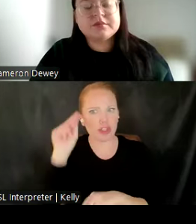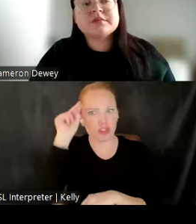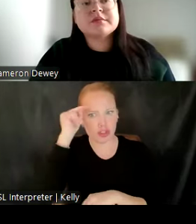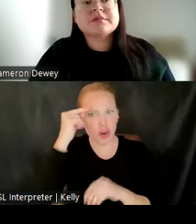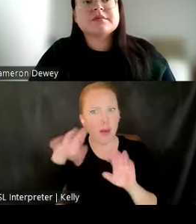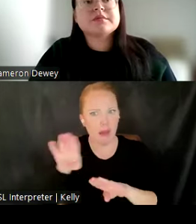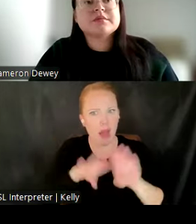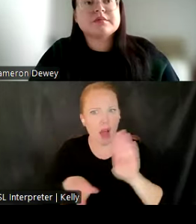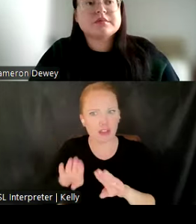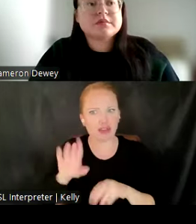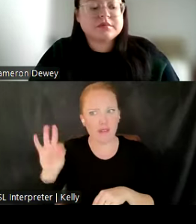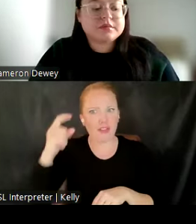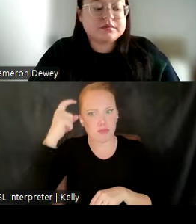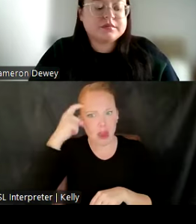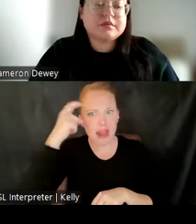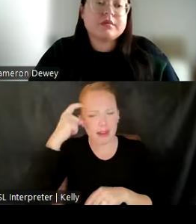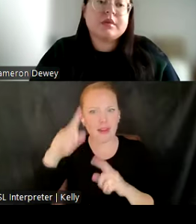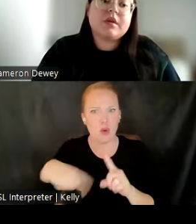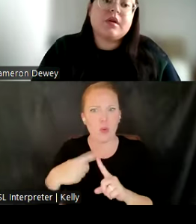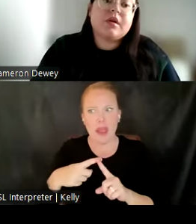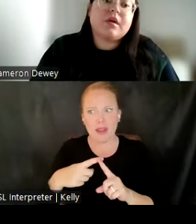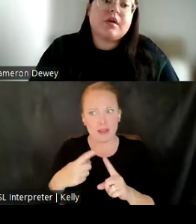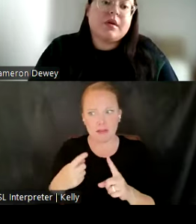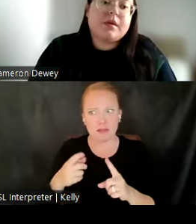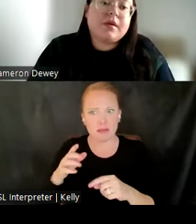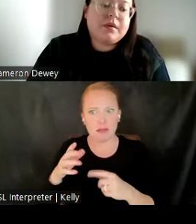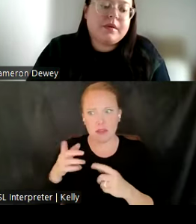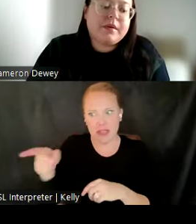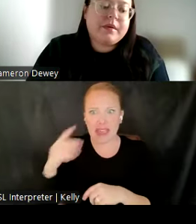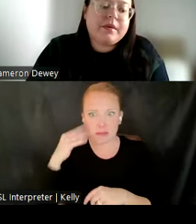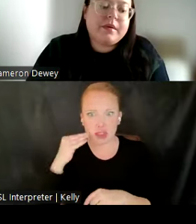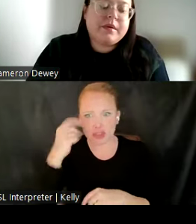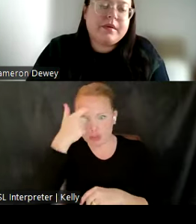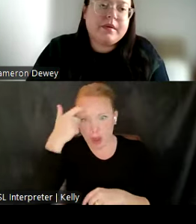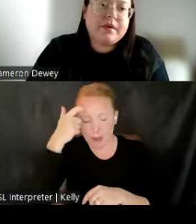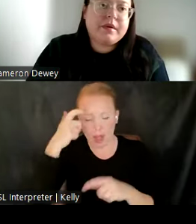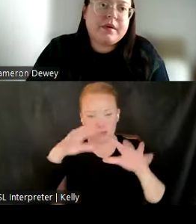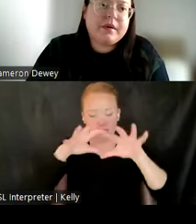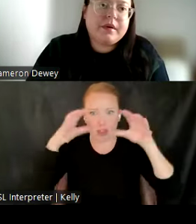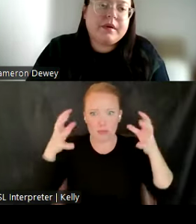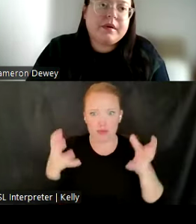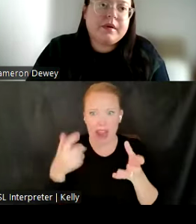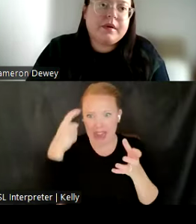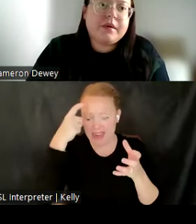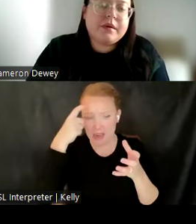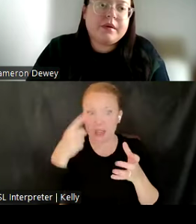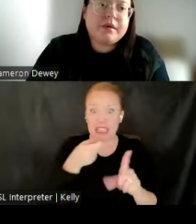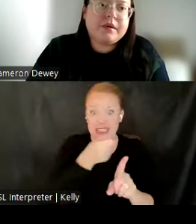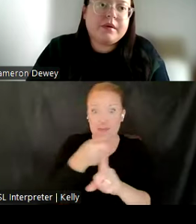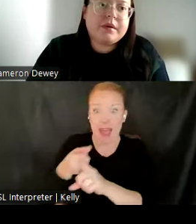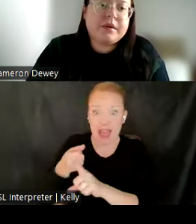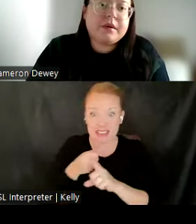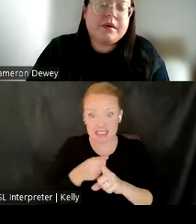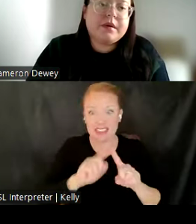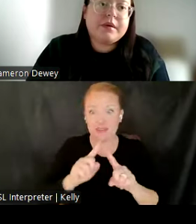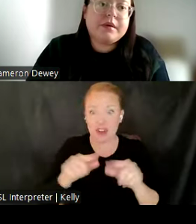this presentation is that there are many different regions of the brain that are quite literally impacted by trauma.